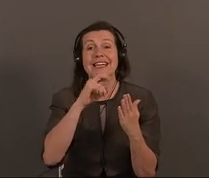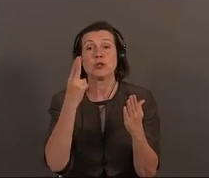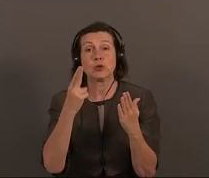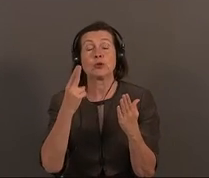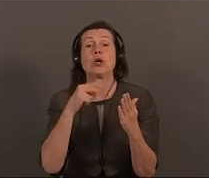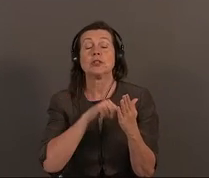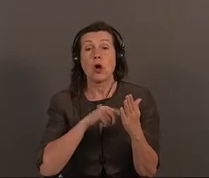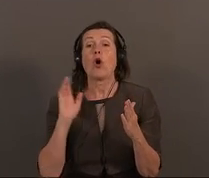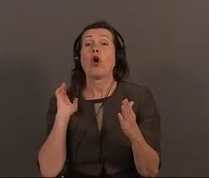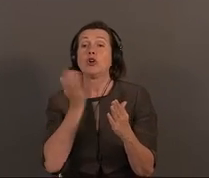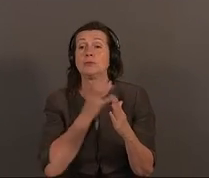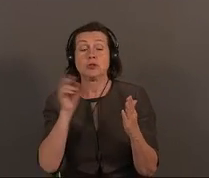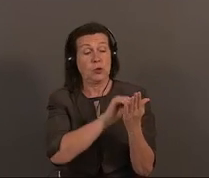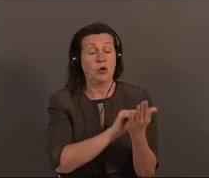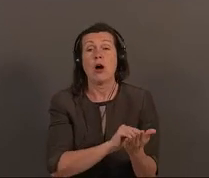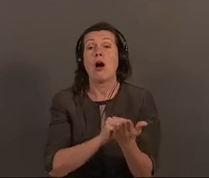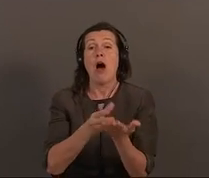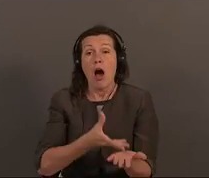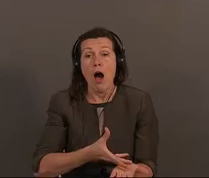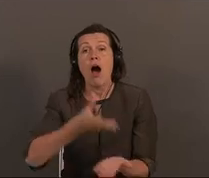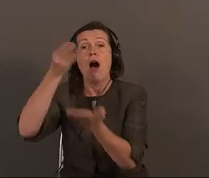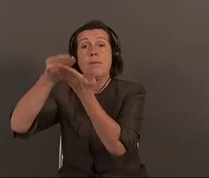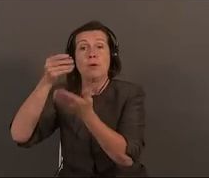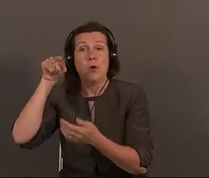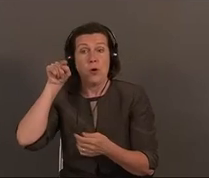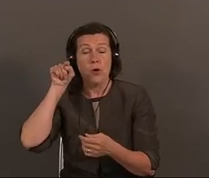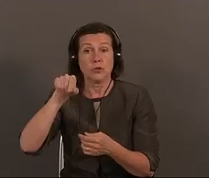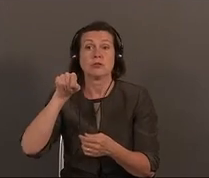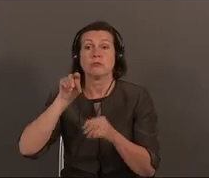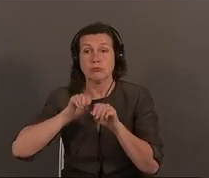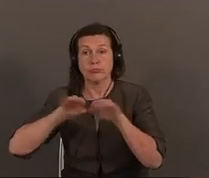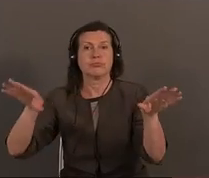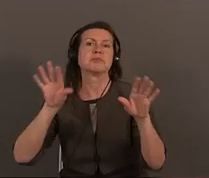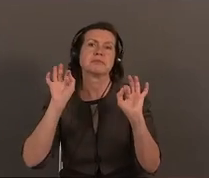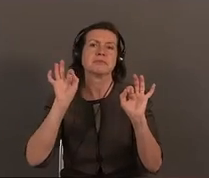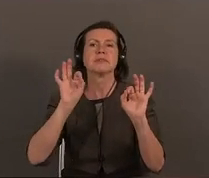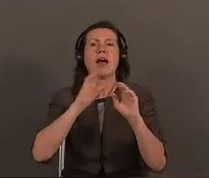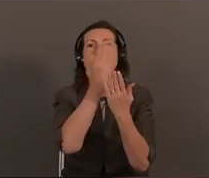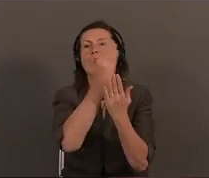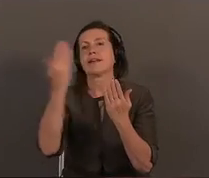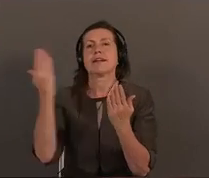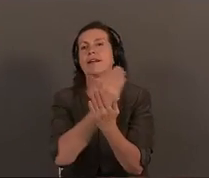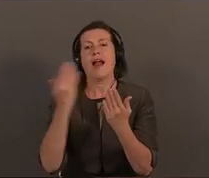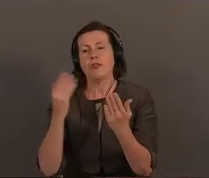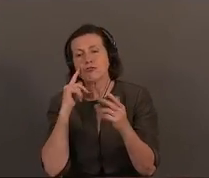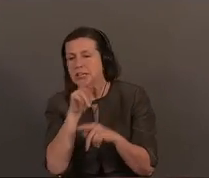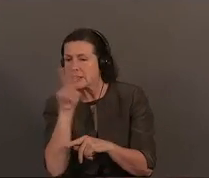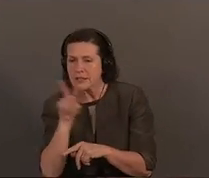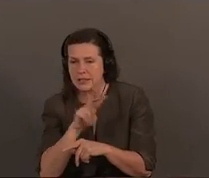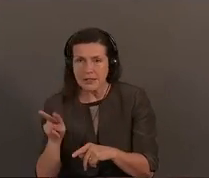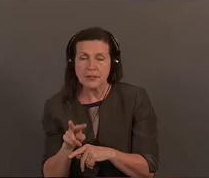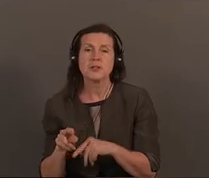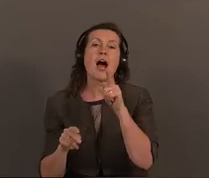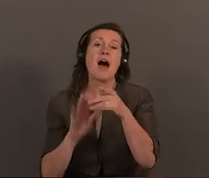picture in a specific contest photo gallery, and then you will ask your friends to like